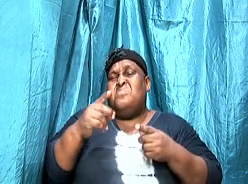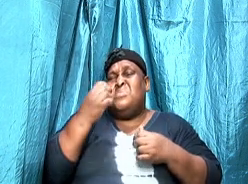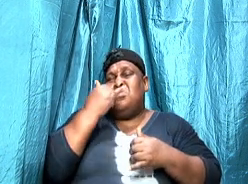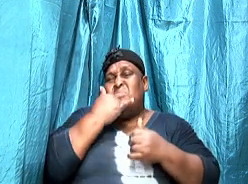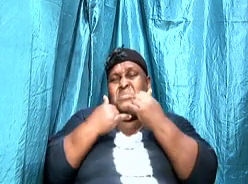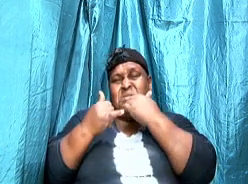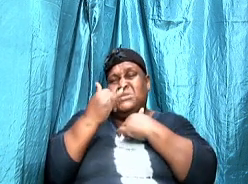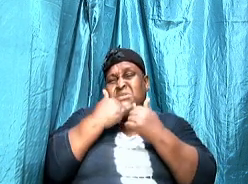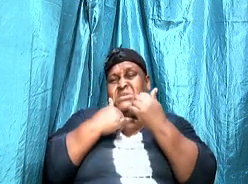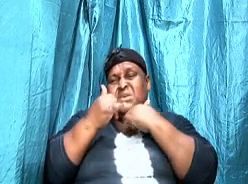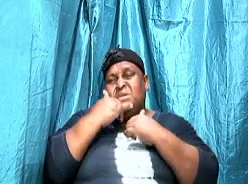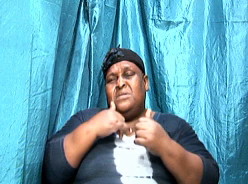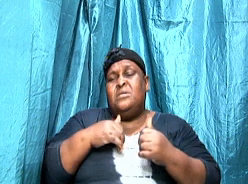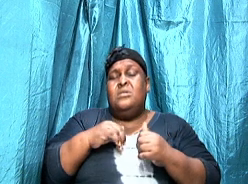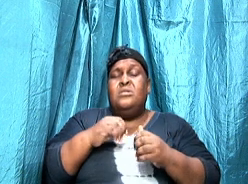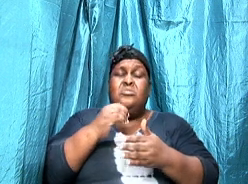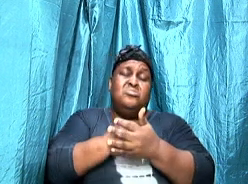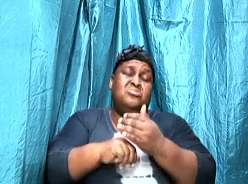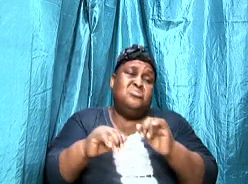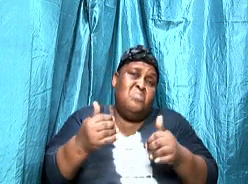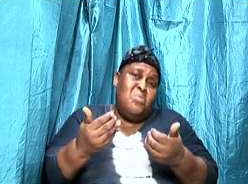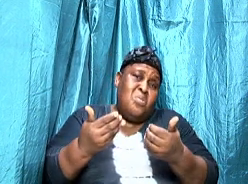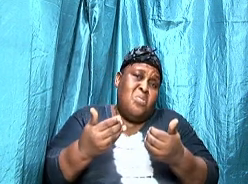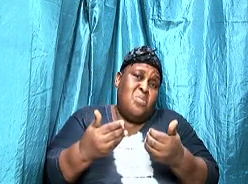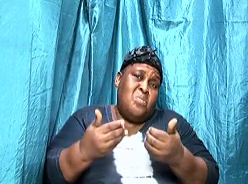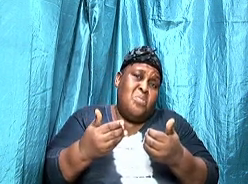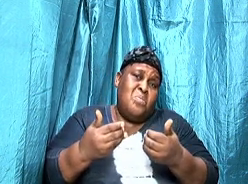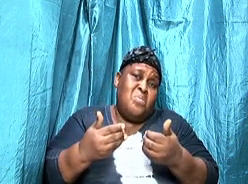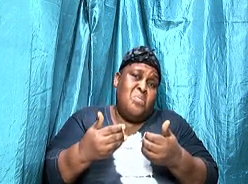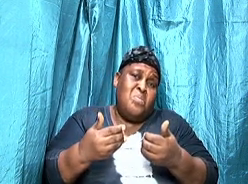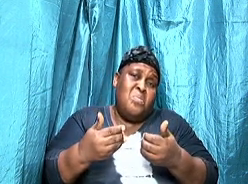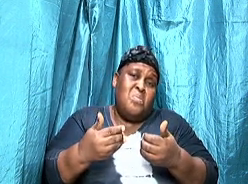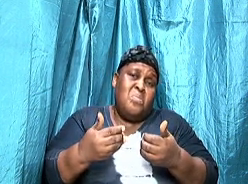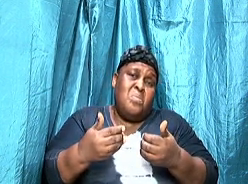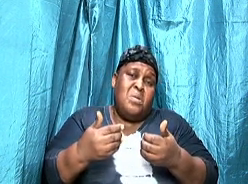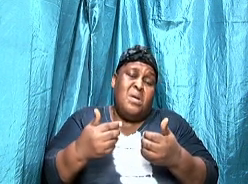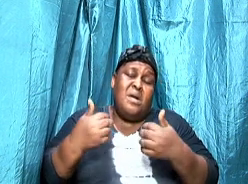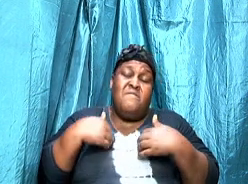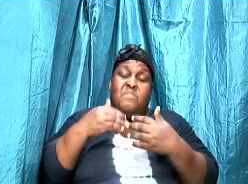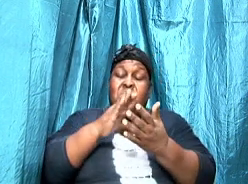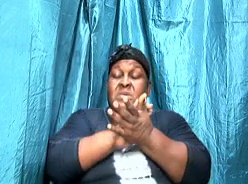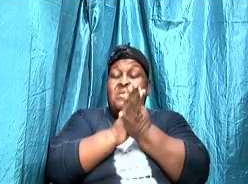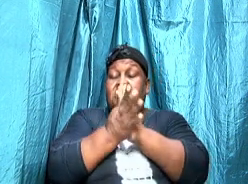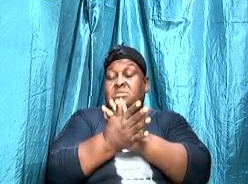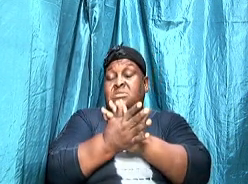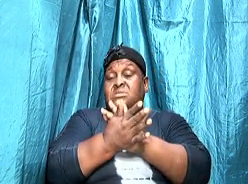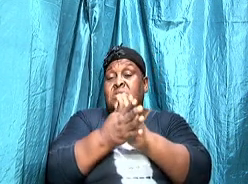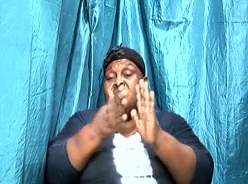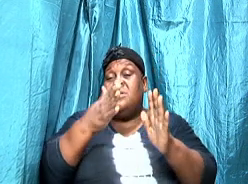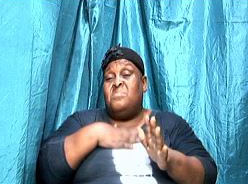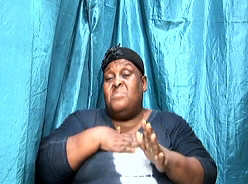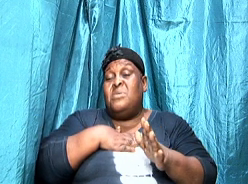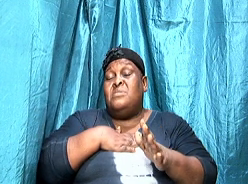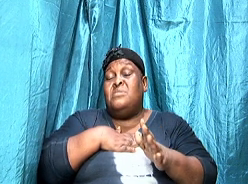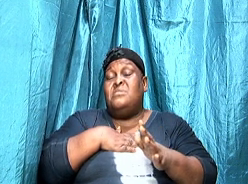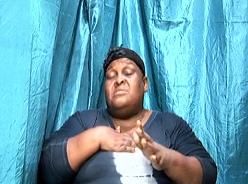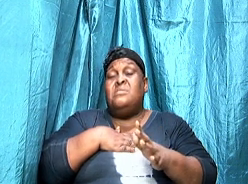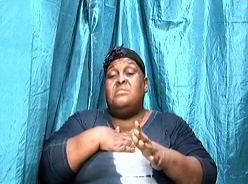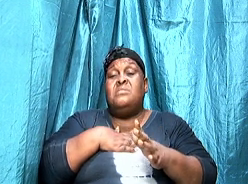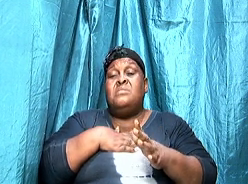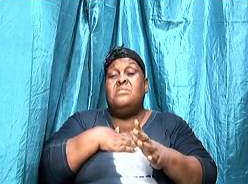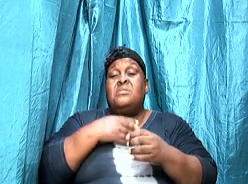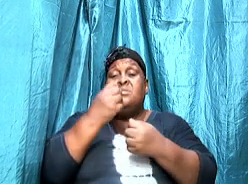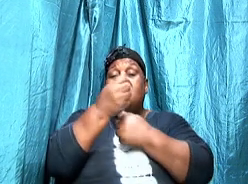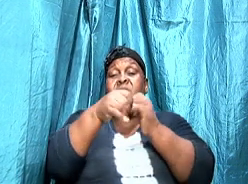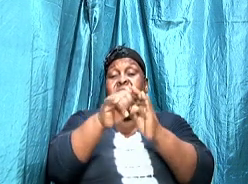peace, that, you know, my salvation is not dependent upon, so much upon, you know, me, as it